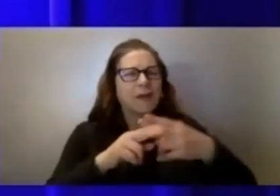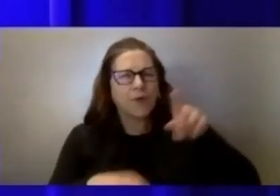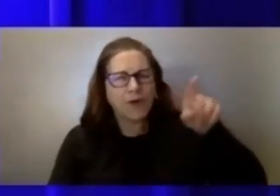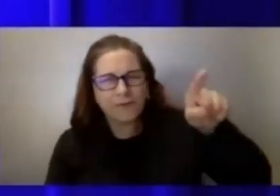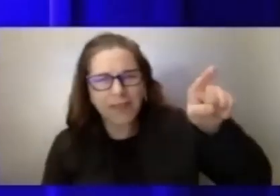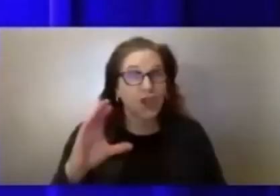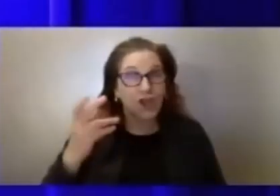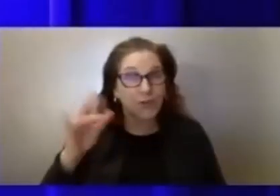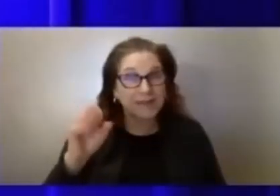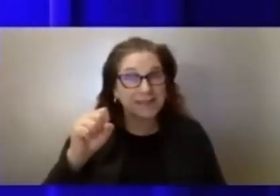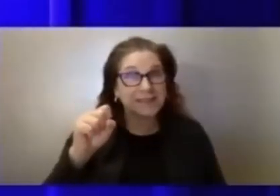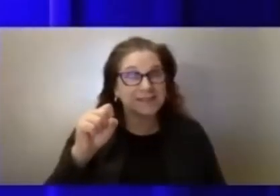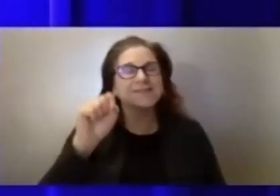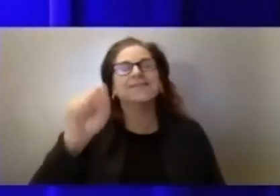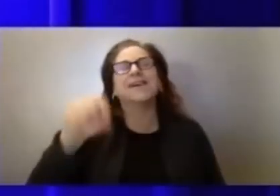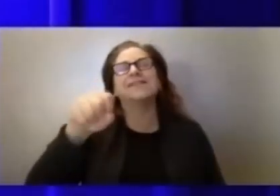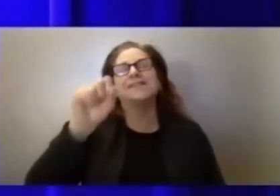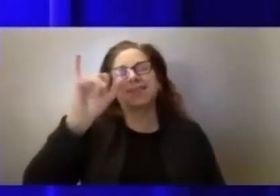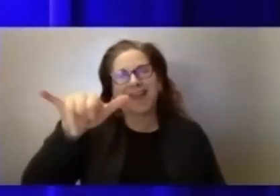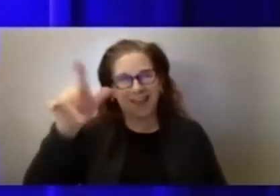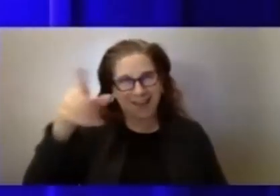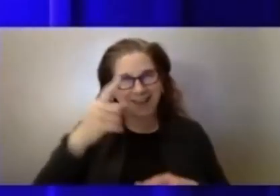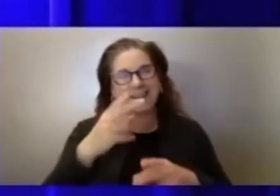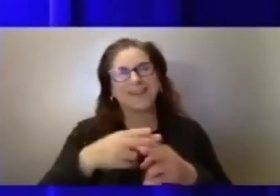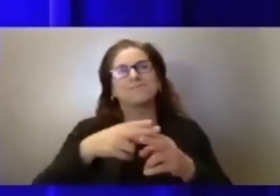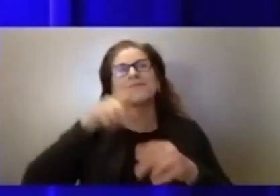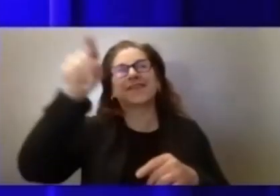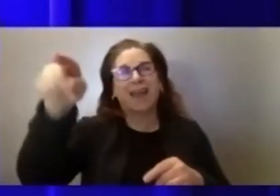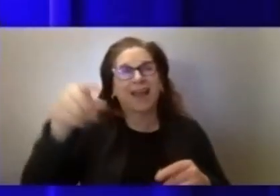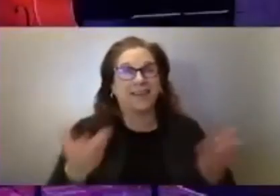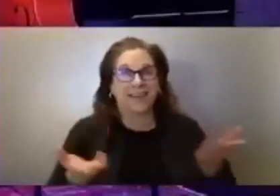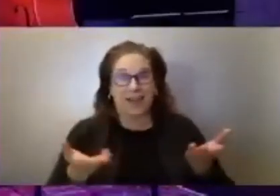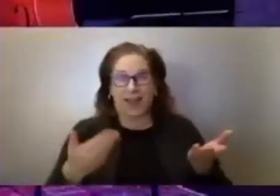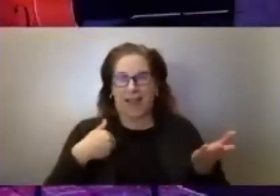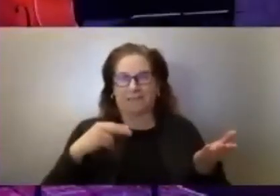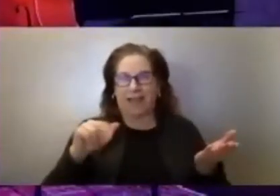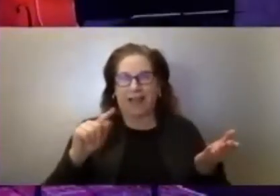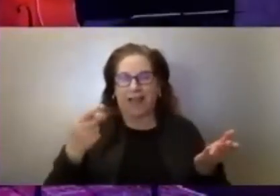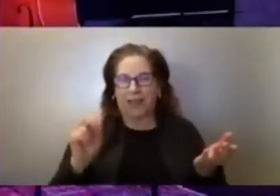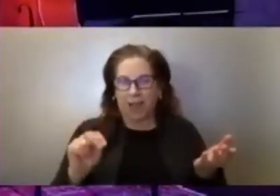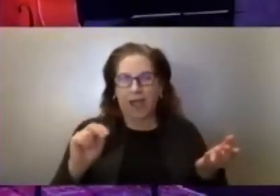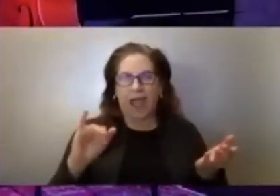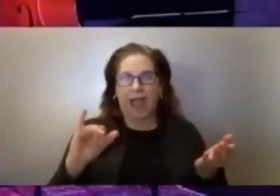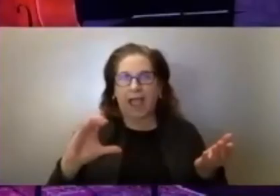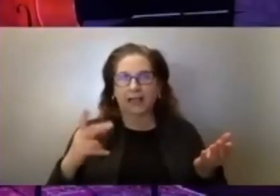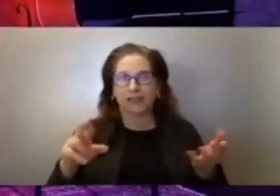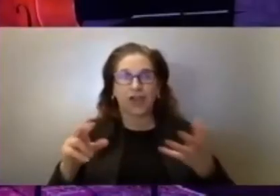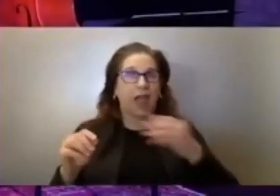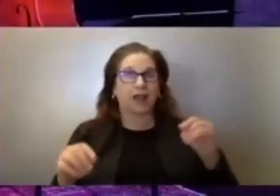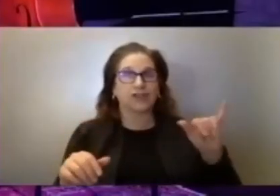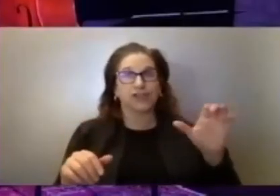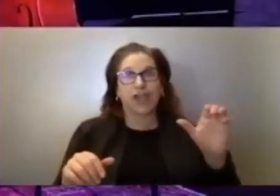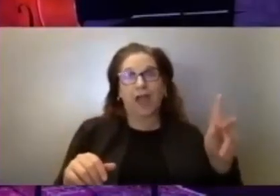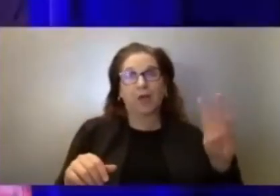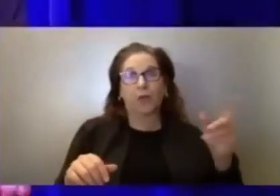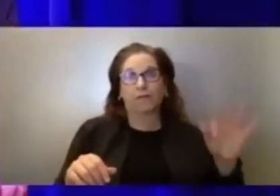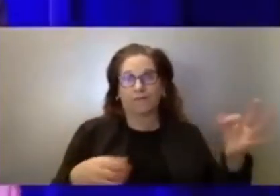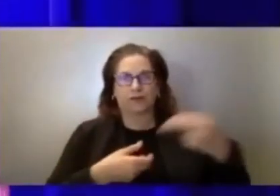there? Chris. That's all right, Chris back there, and up here we have Nathan Eicher and Jack Wolf